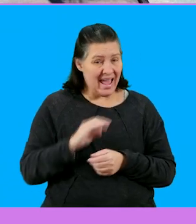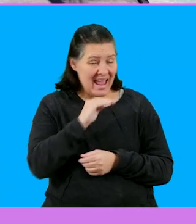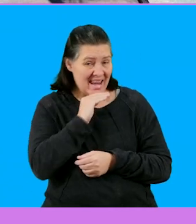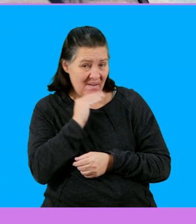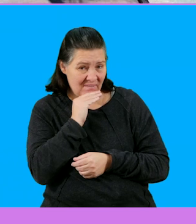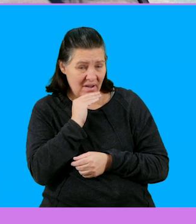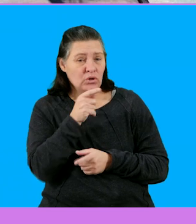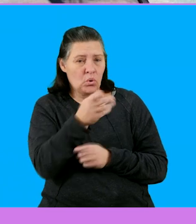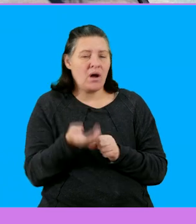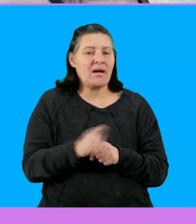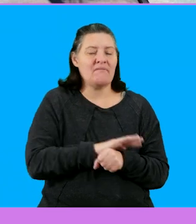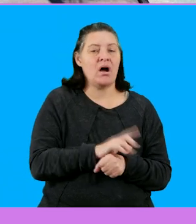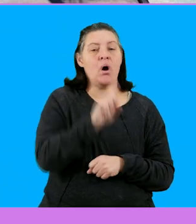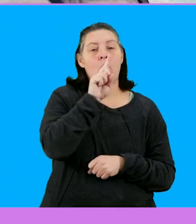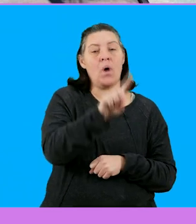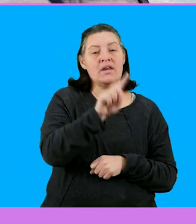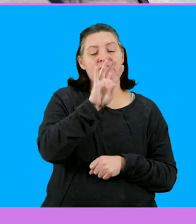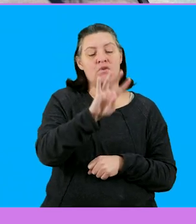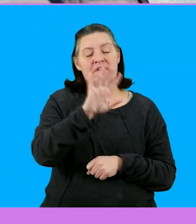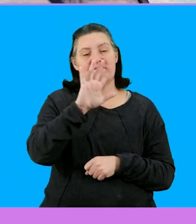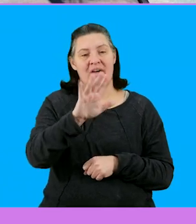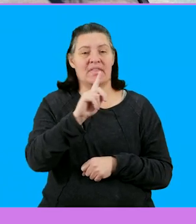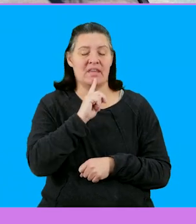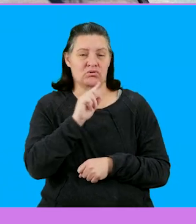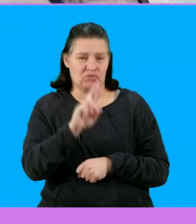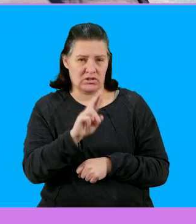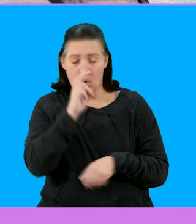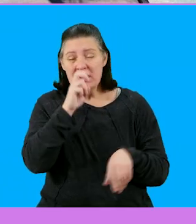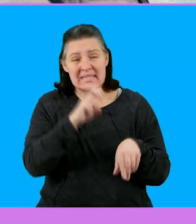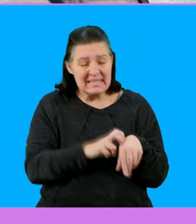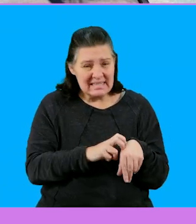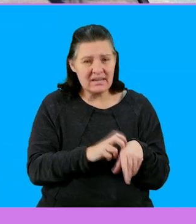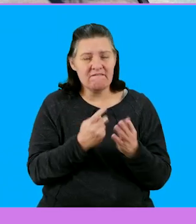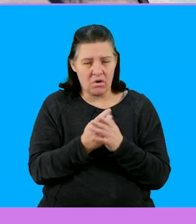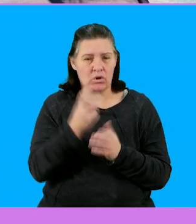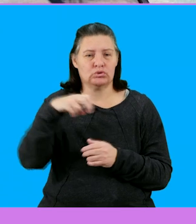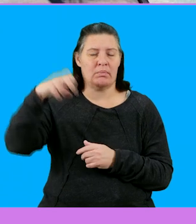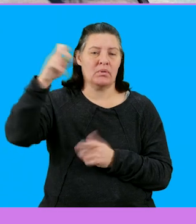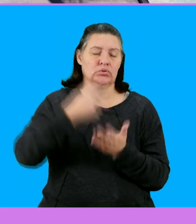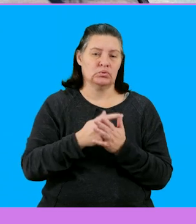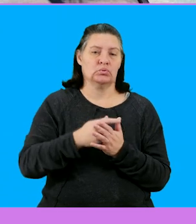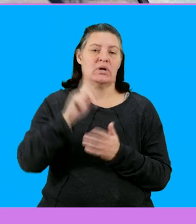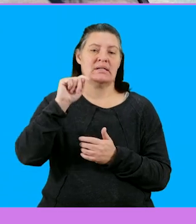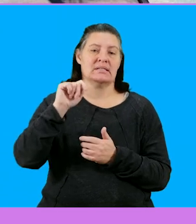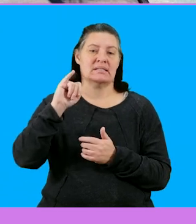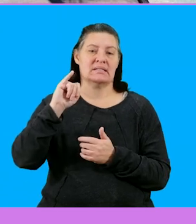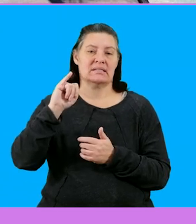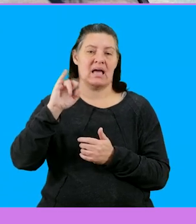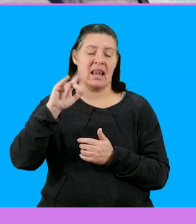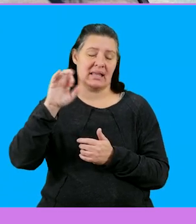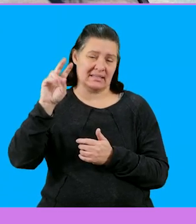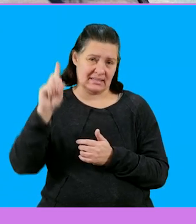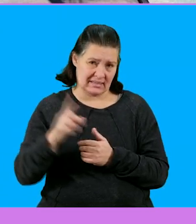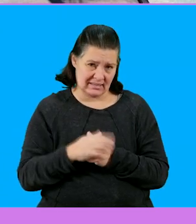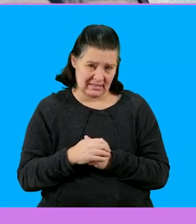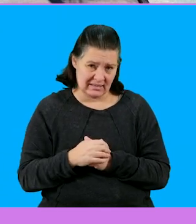be sufficient to cover 145,000 rand needed for this trip to Thailand. Okay? So